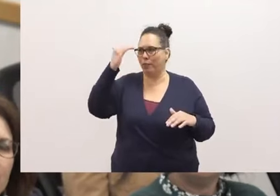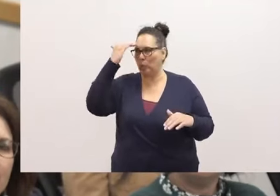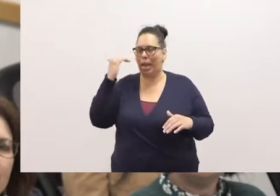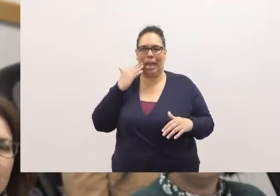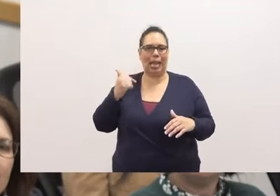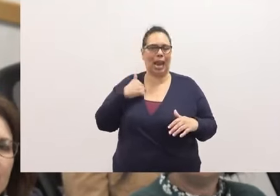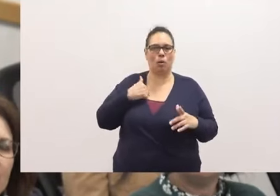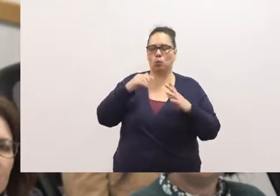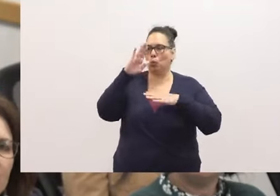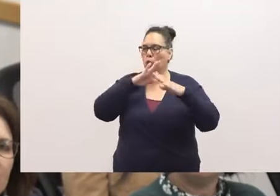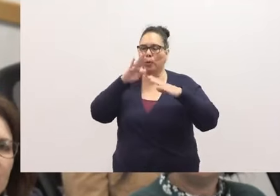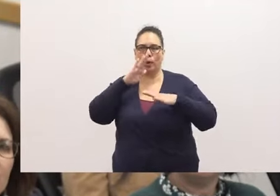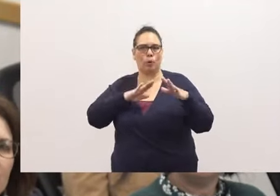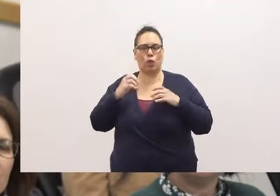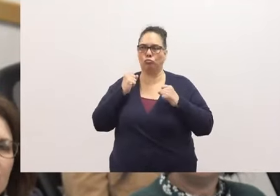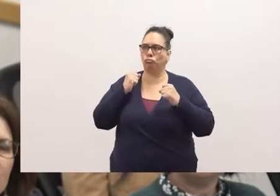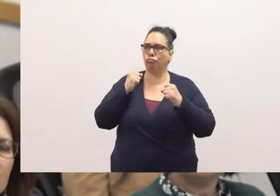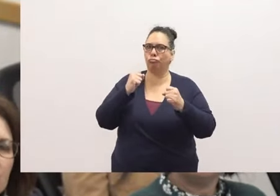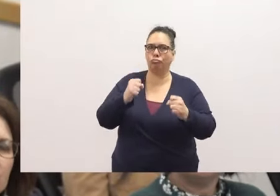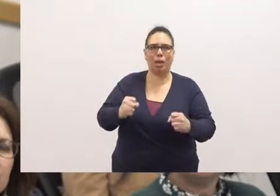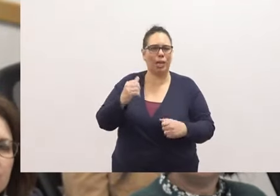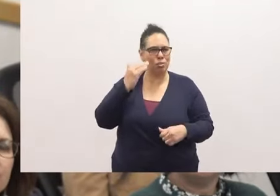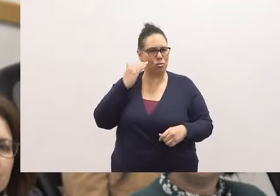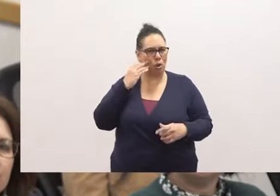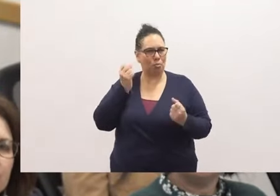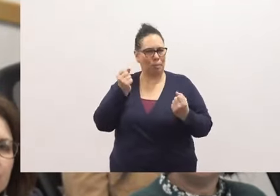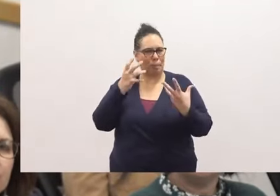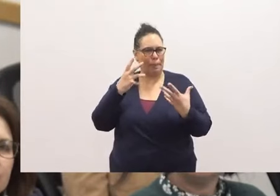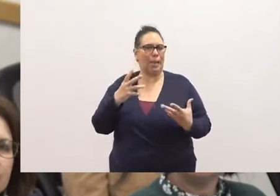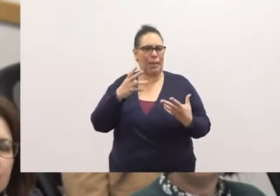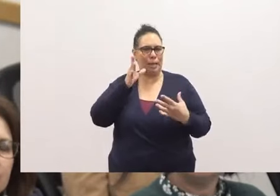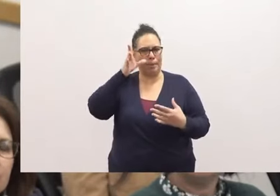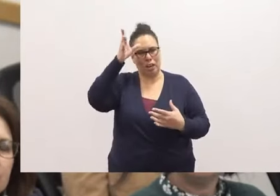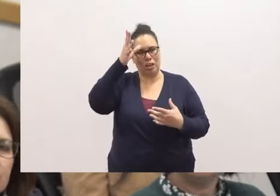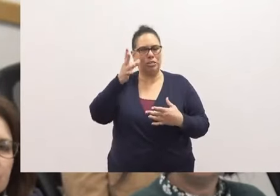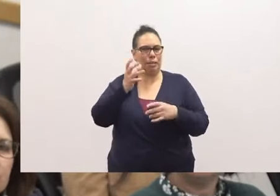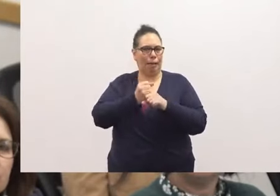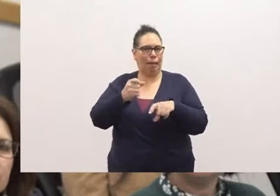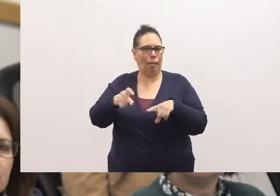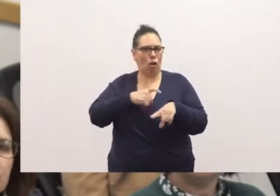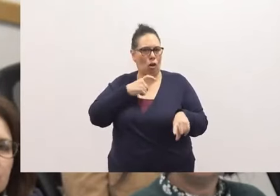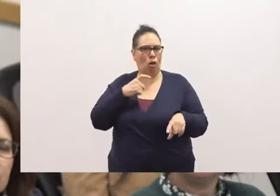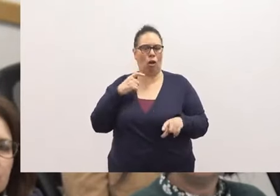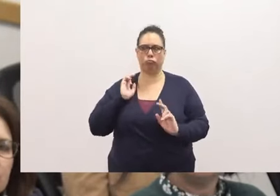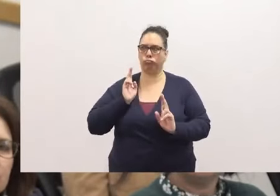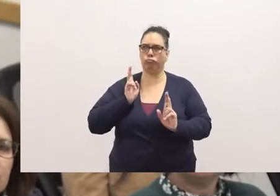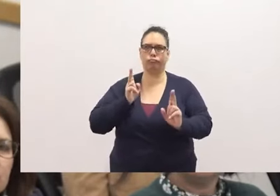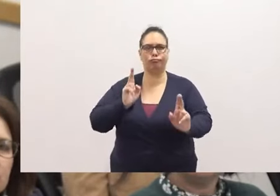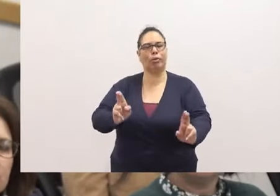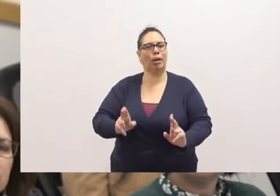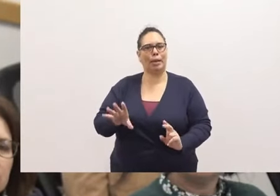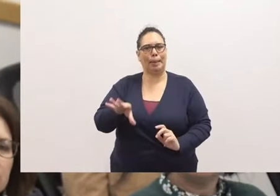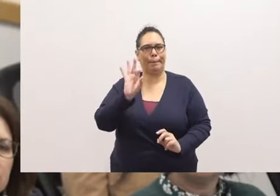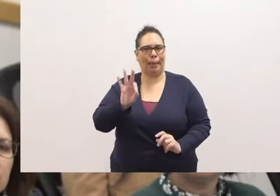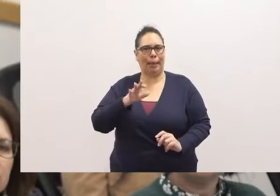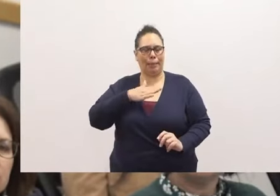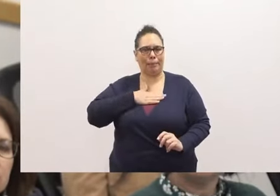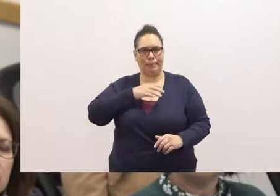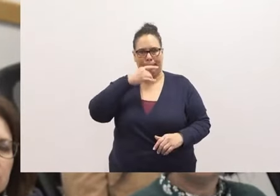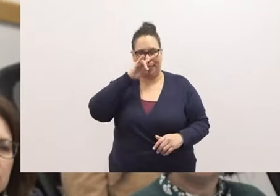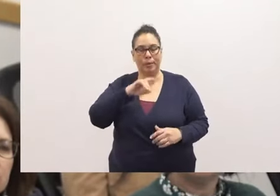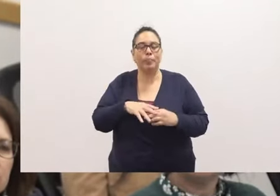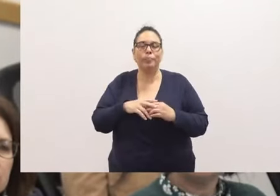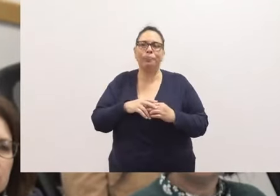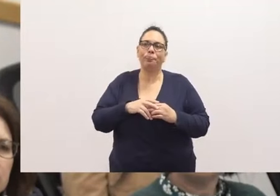was extremely worried, as I'm sure many parents have gotten those calls from the school nurse and rushed to school to pick up your kid.